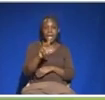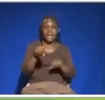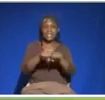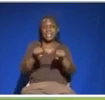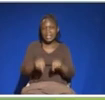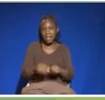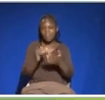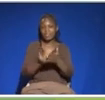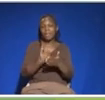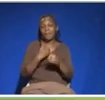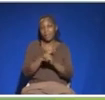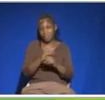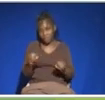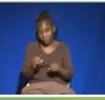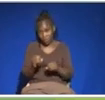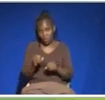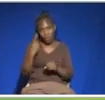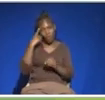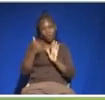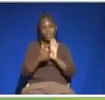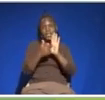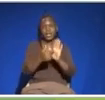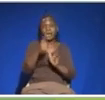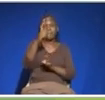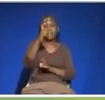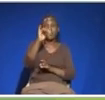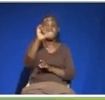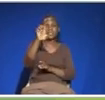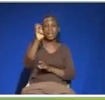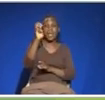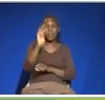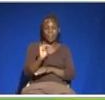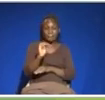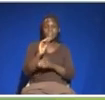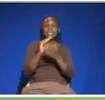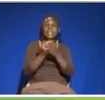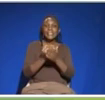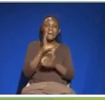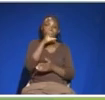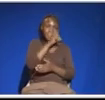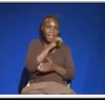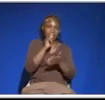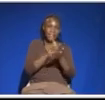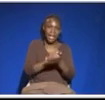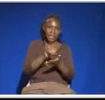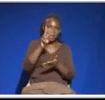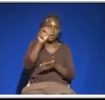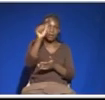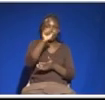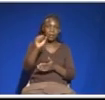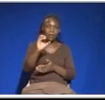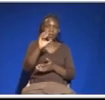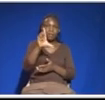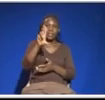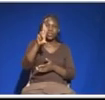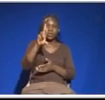have vascular bundles, that is the xylem and the phloem. Others lack the vascular bundles, like you're